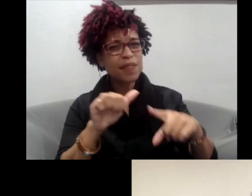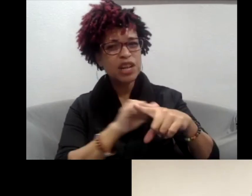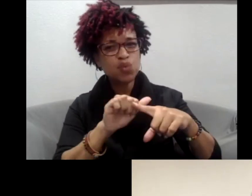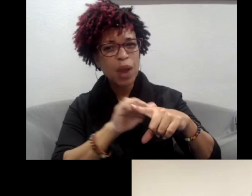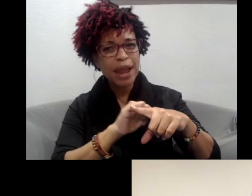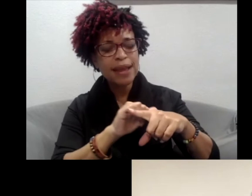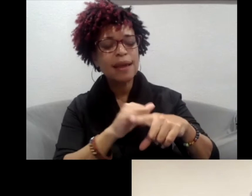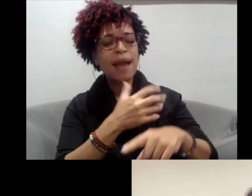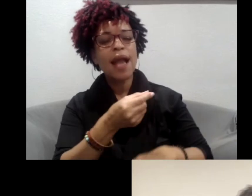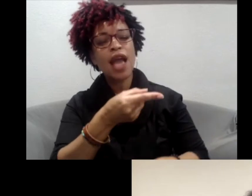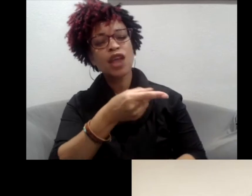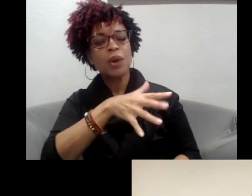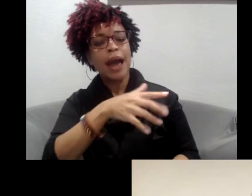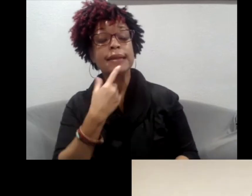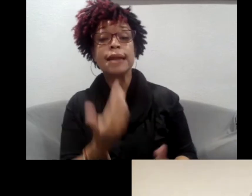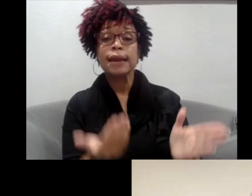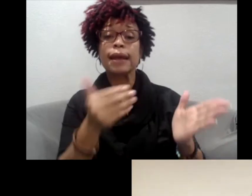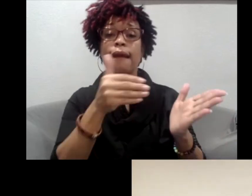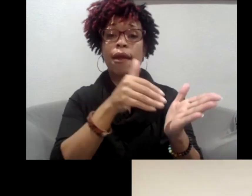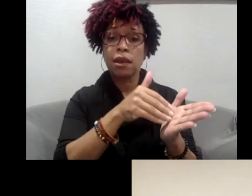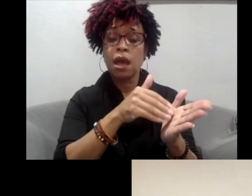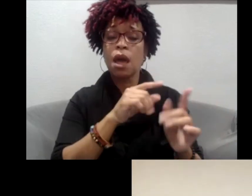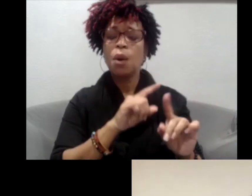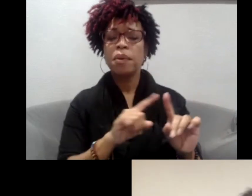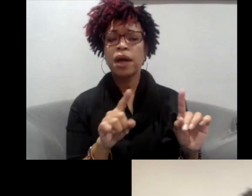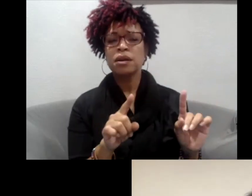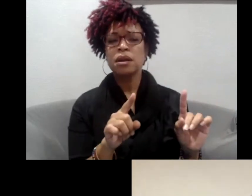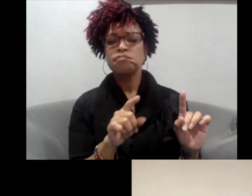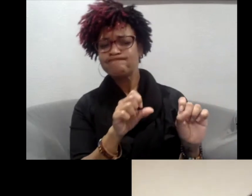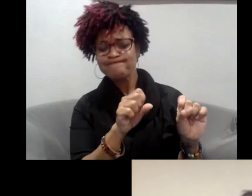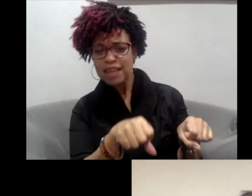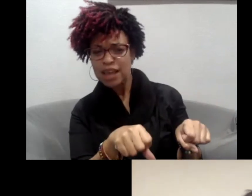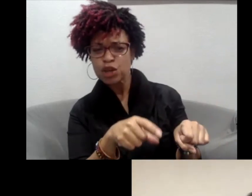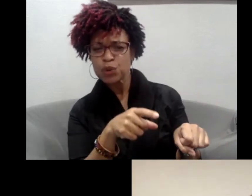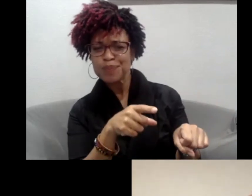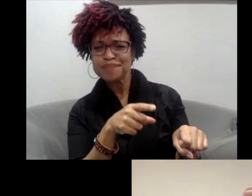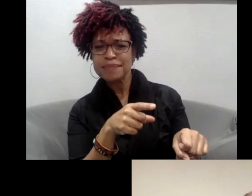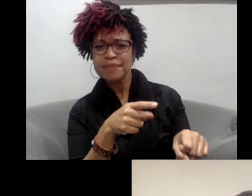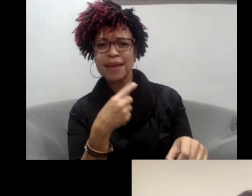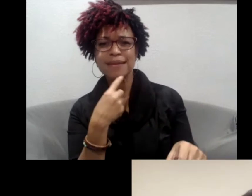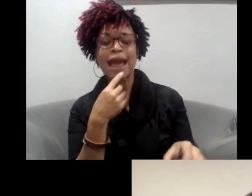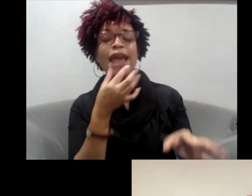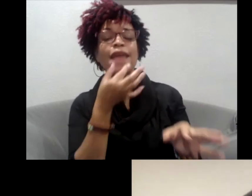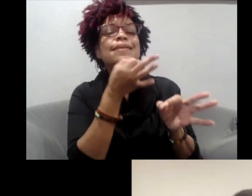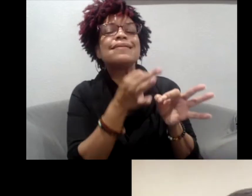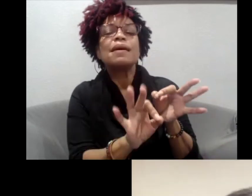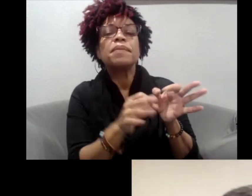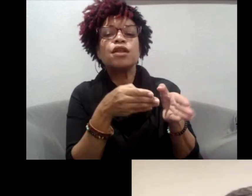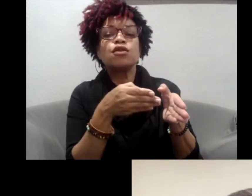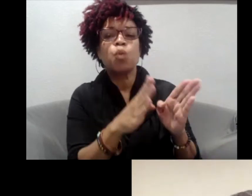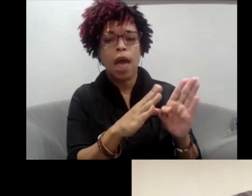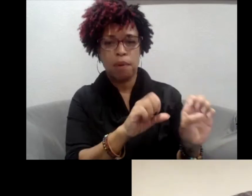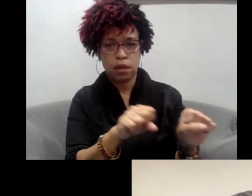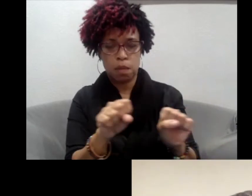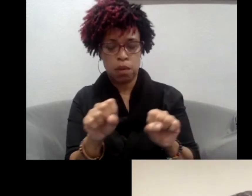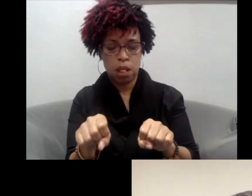you kind of said it again, but can you just say, like, in like the simplest way possible, how